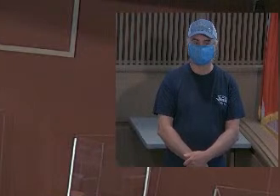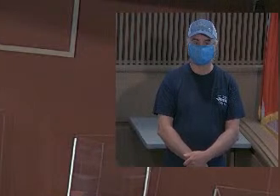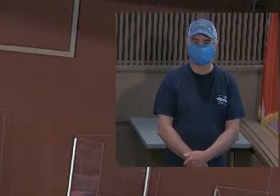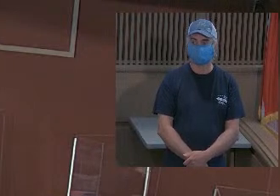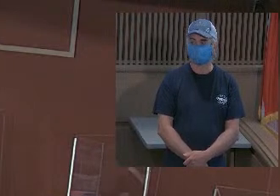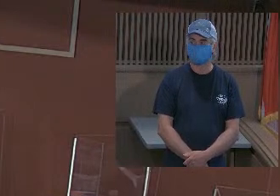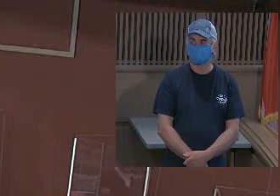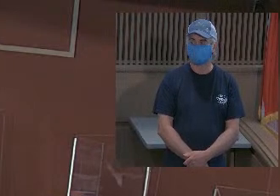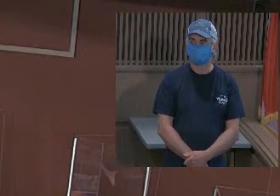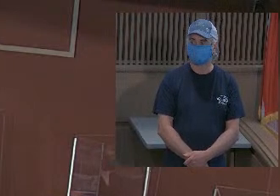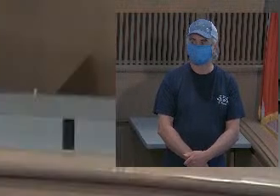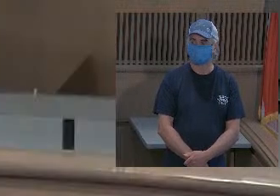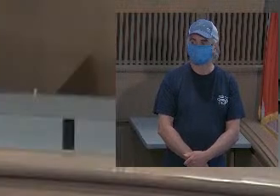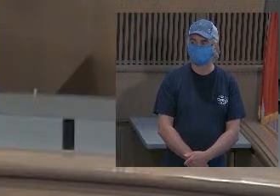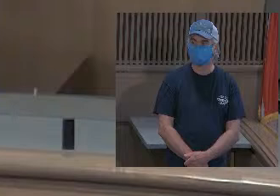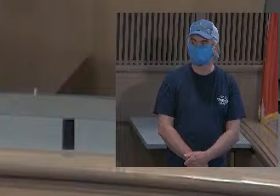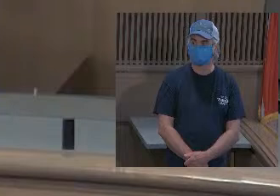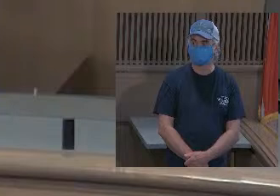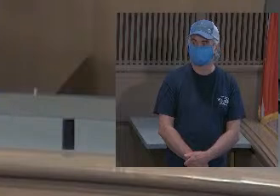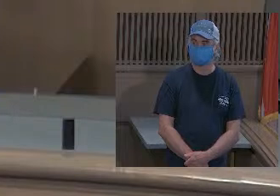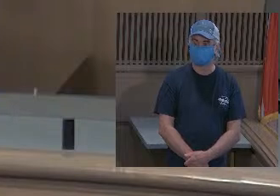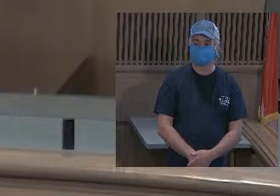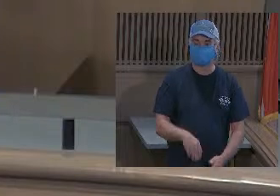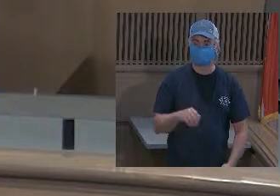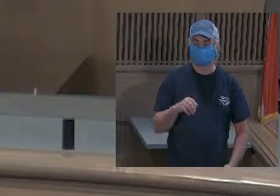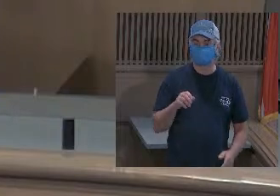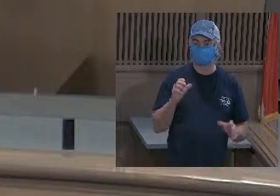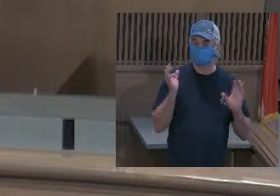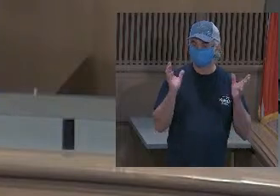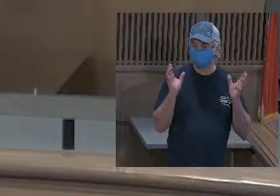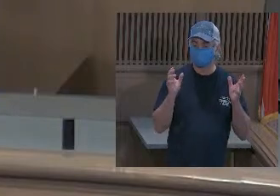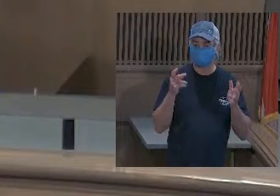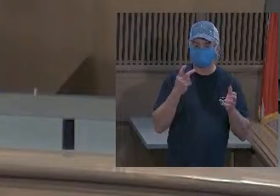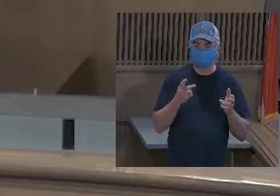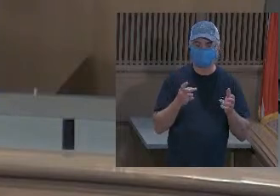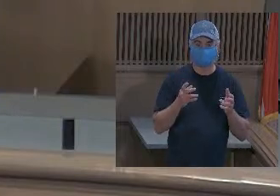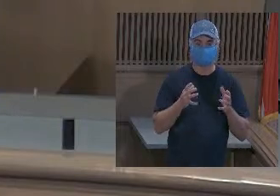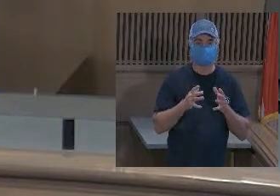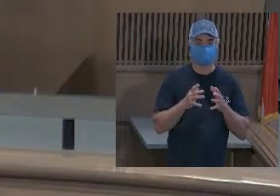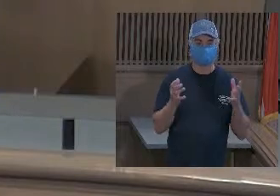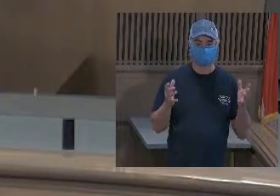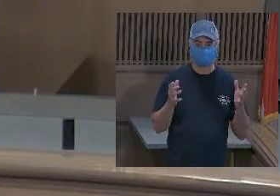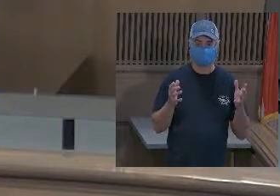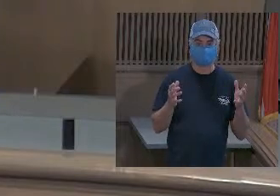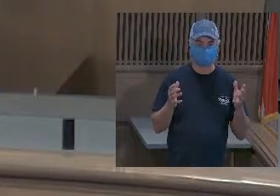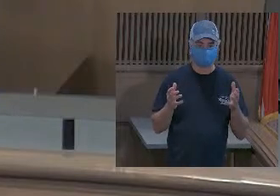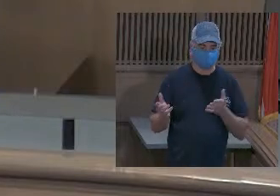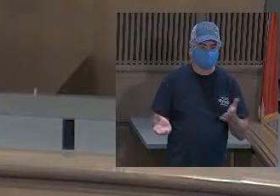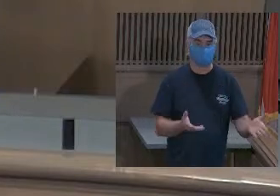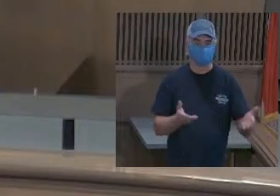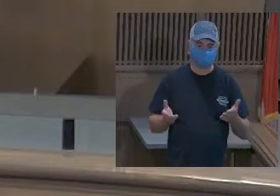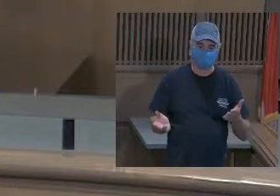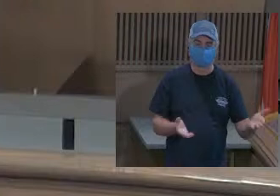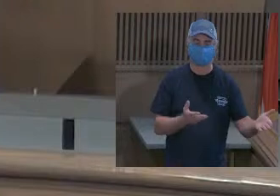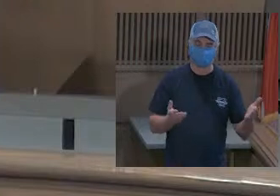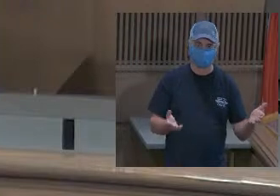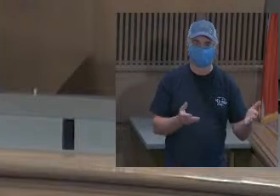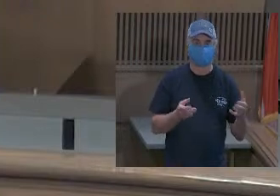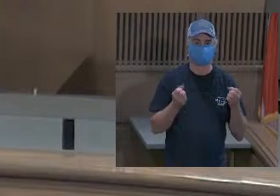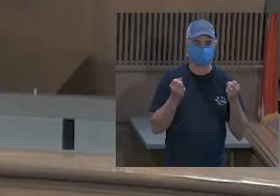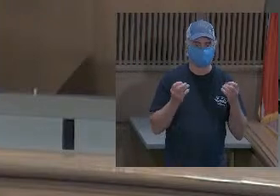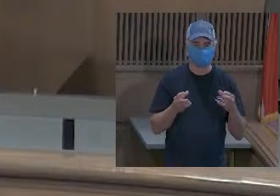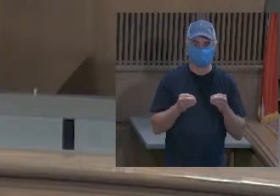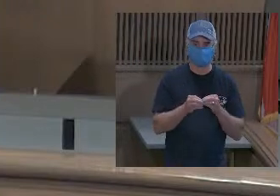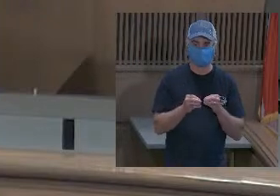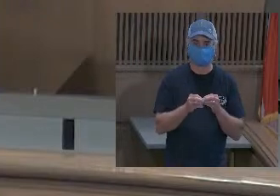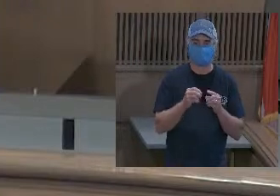Good morning, everyone. E.M.S. has seen a marked increase in confirmed positive cases as well as suspected COVID